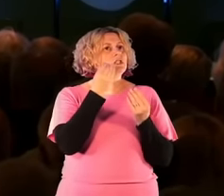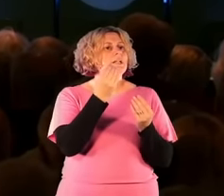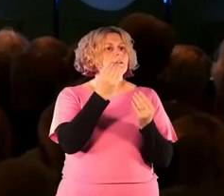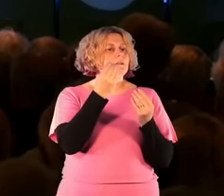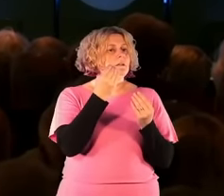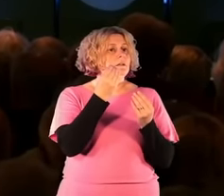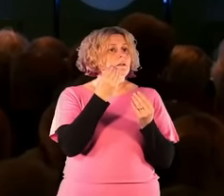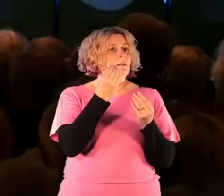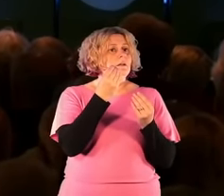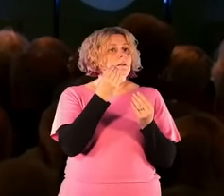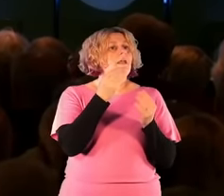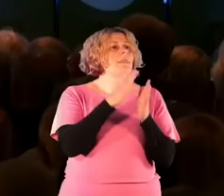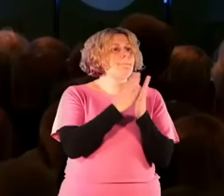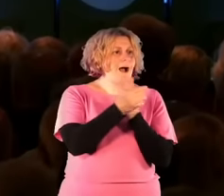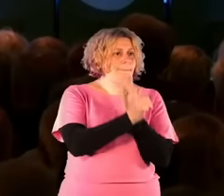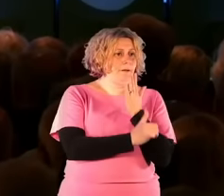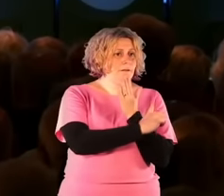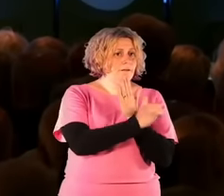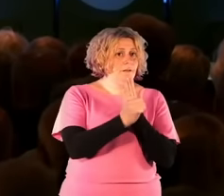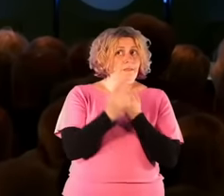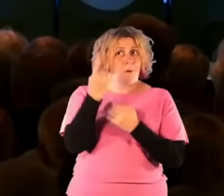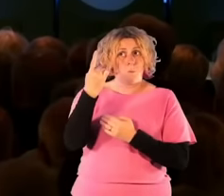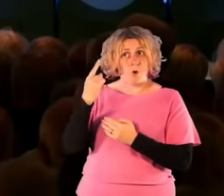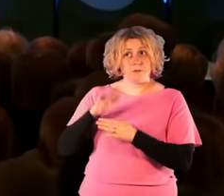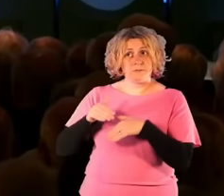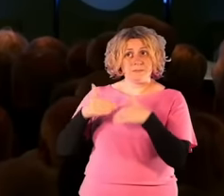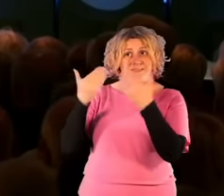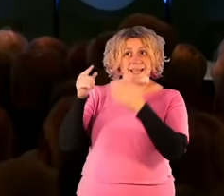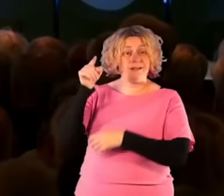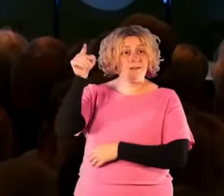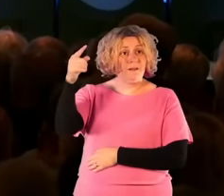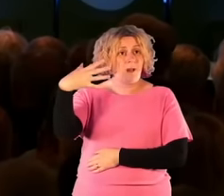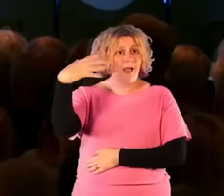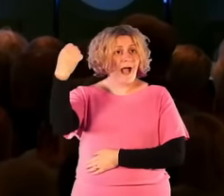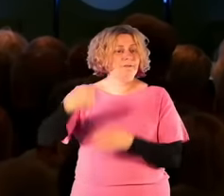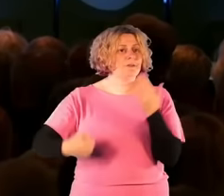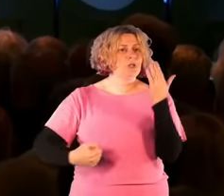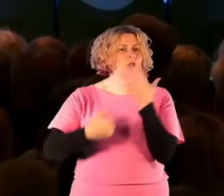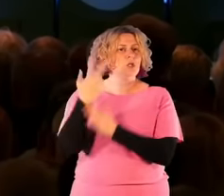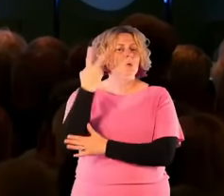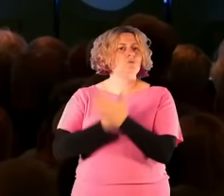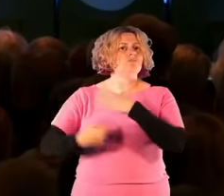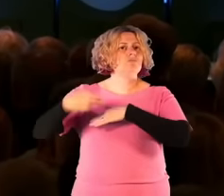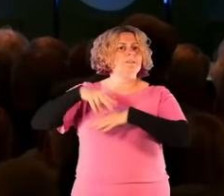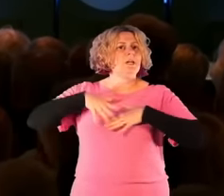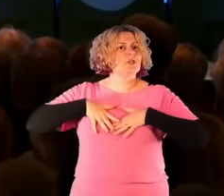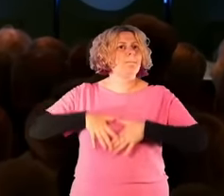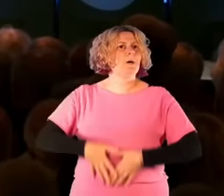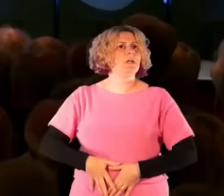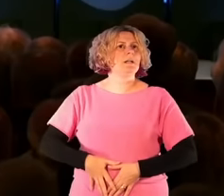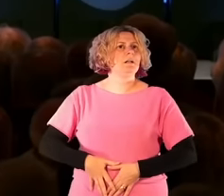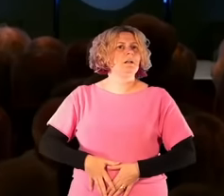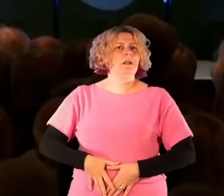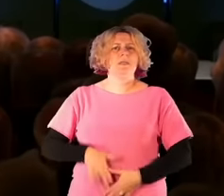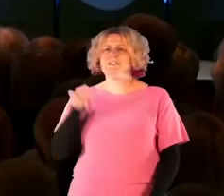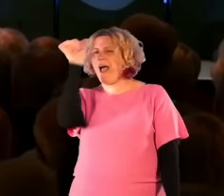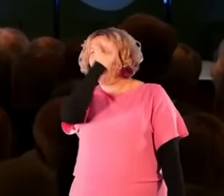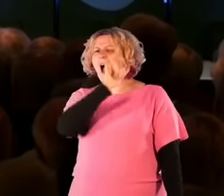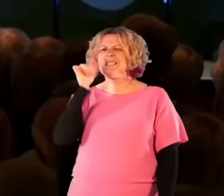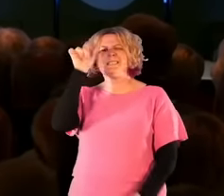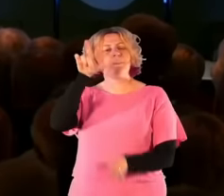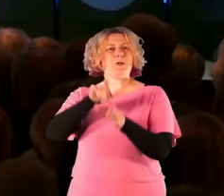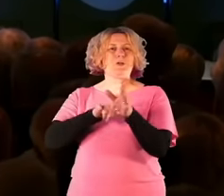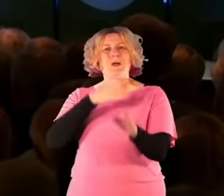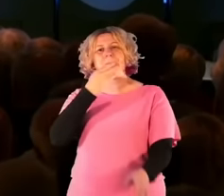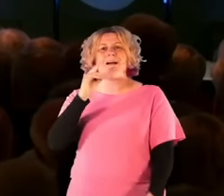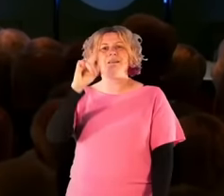new resurrection body, in the place that we've just been thinking about. This stunningly handsome young man will come across to us and he'll